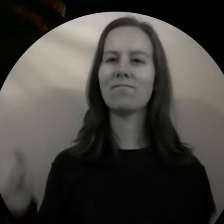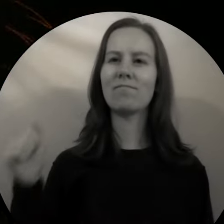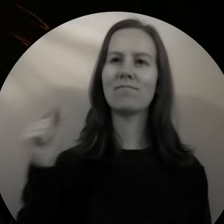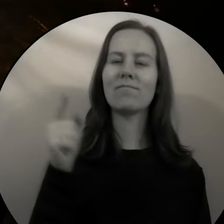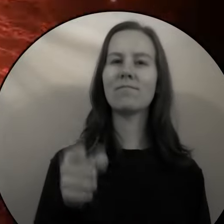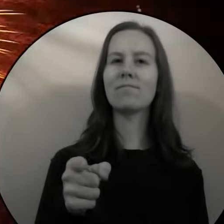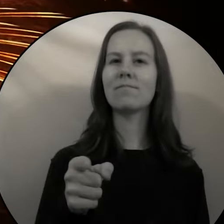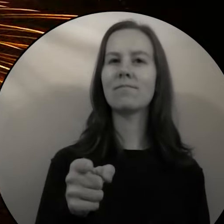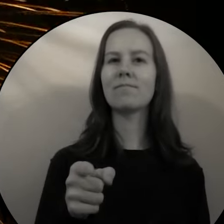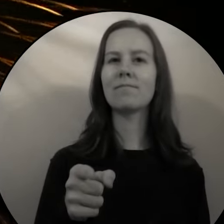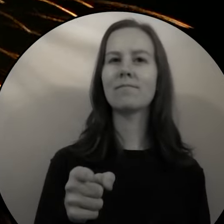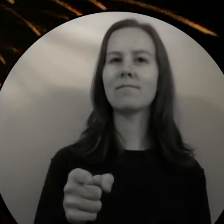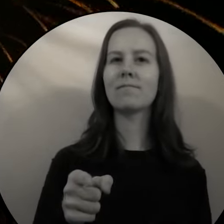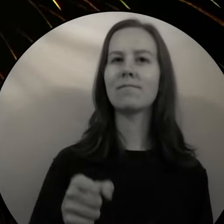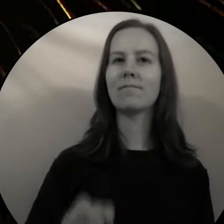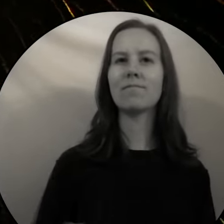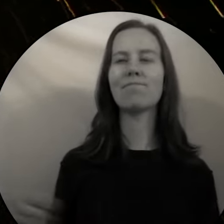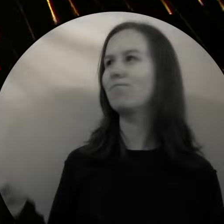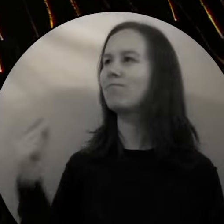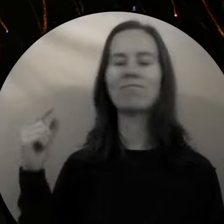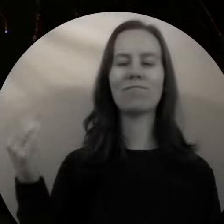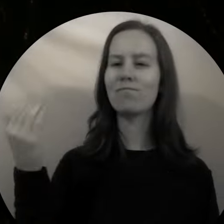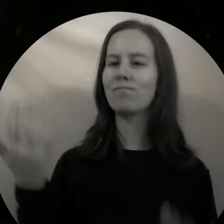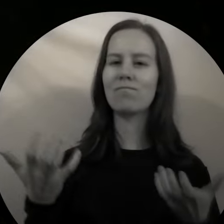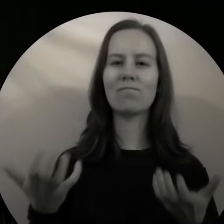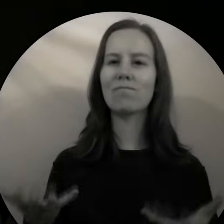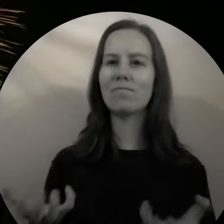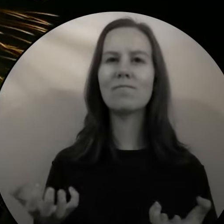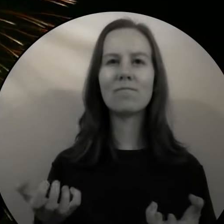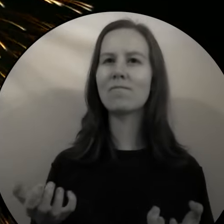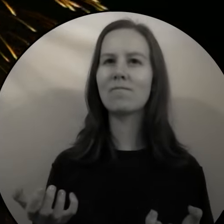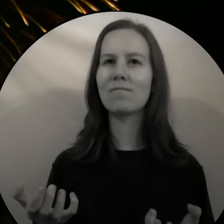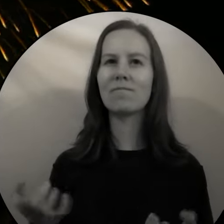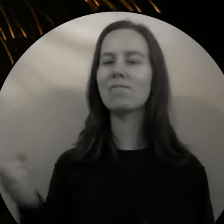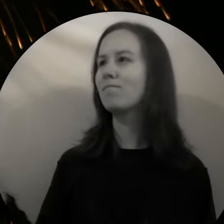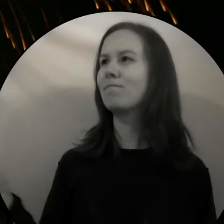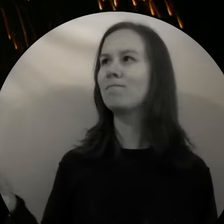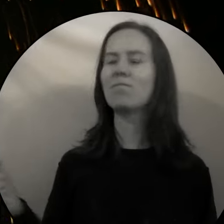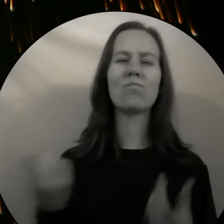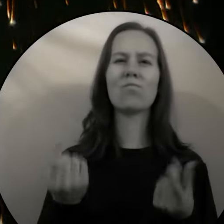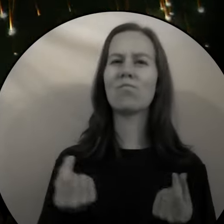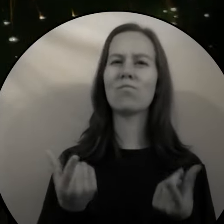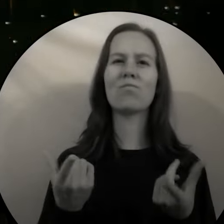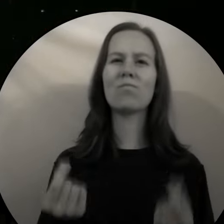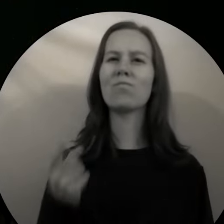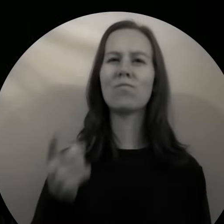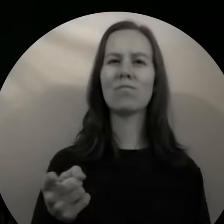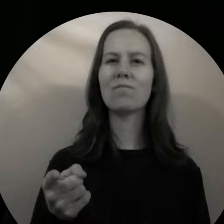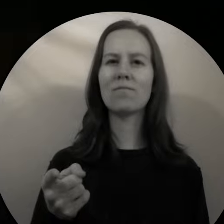on you they don't know what you want or what